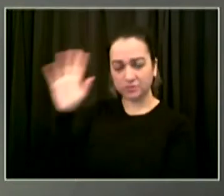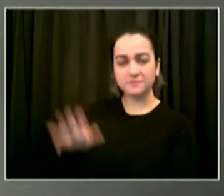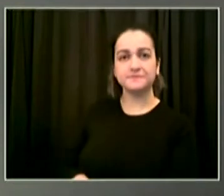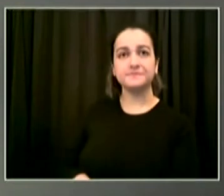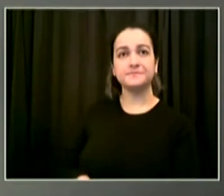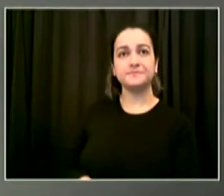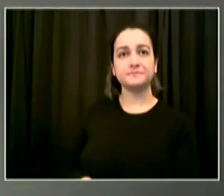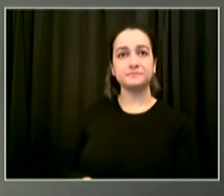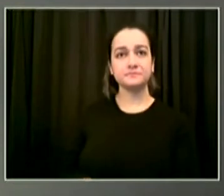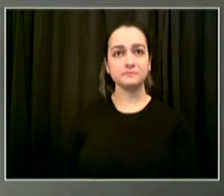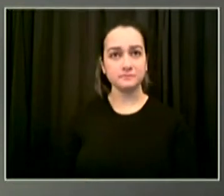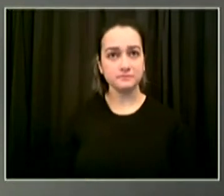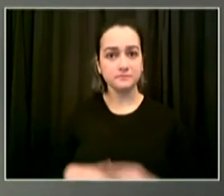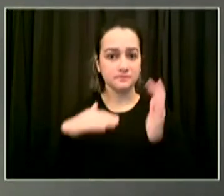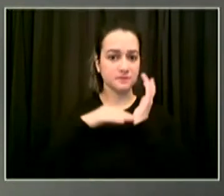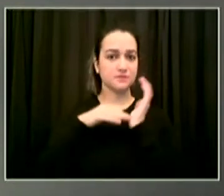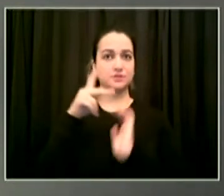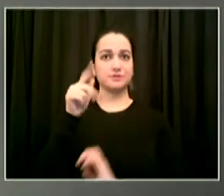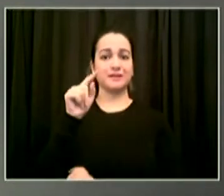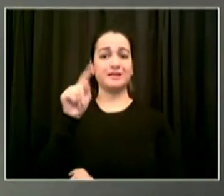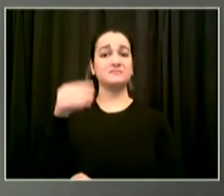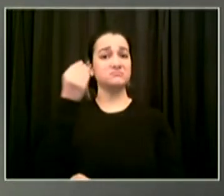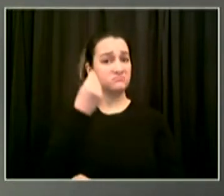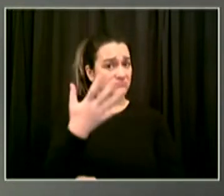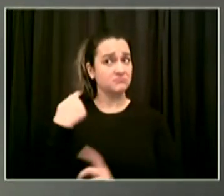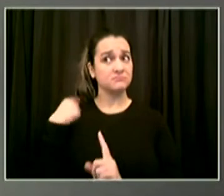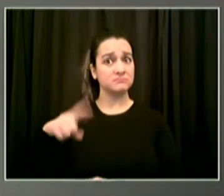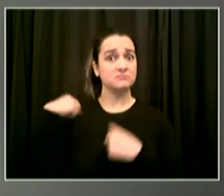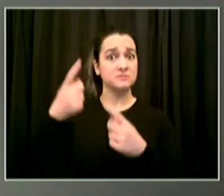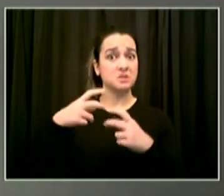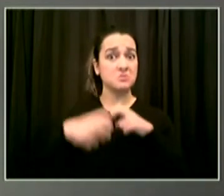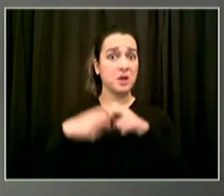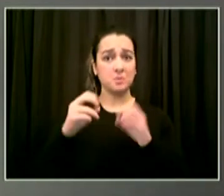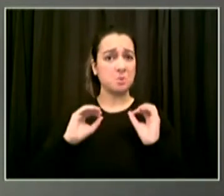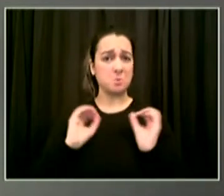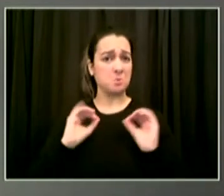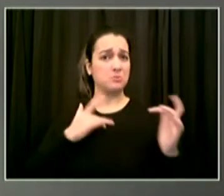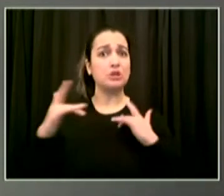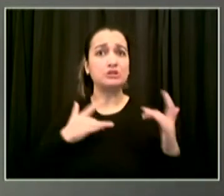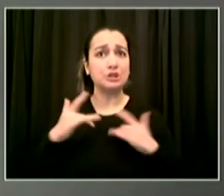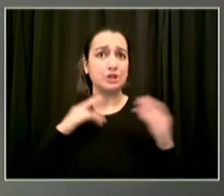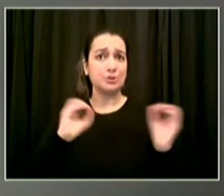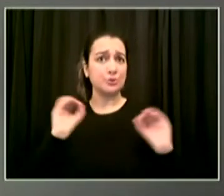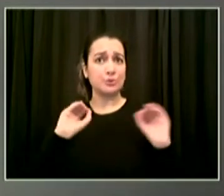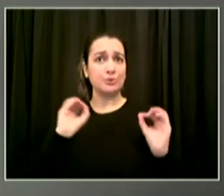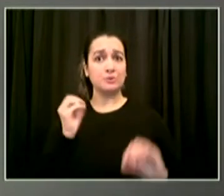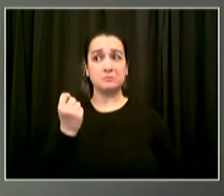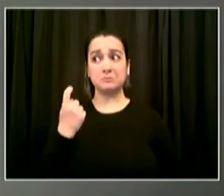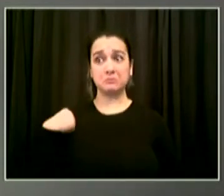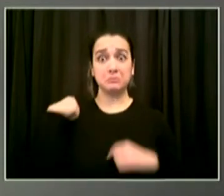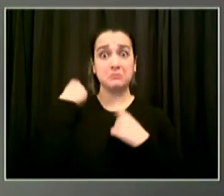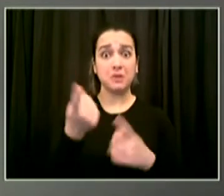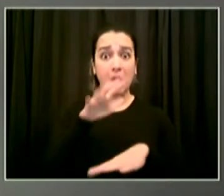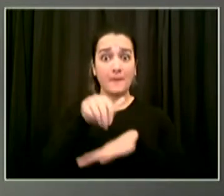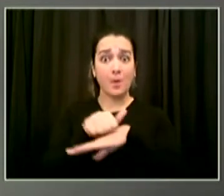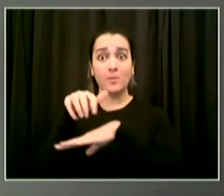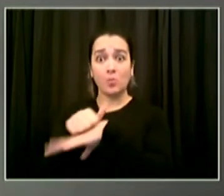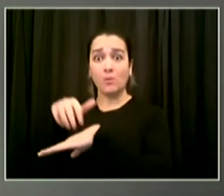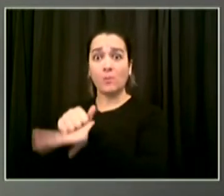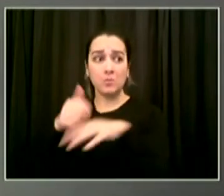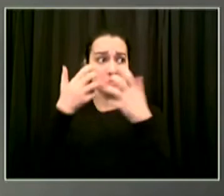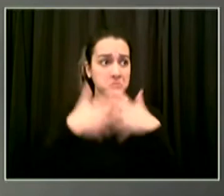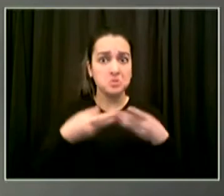know how many people are coming in, how many vaccines we're going to get out of each vial, and then we